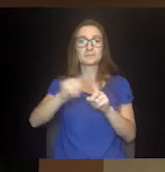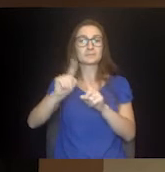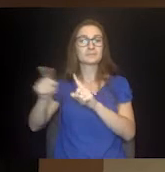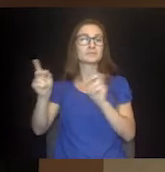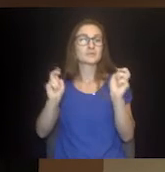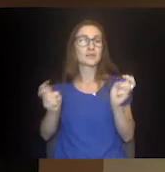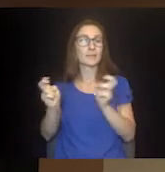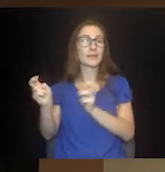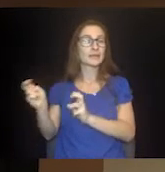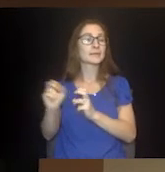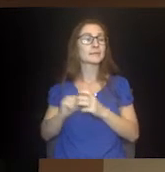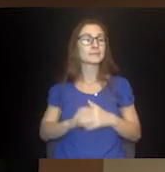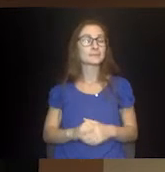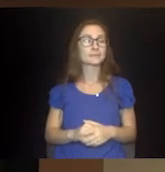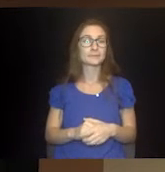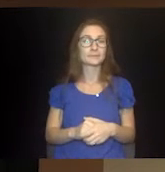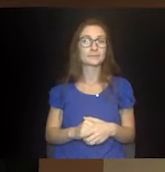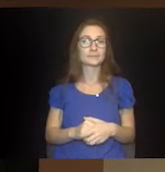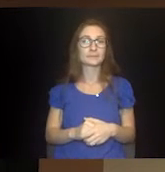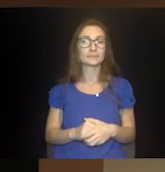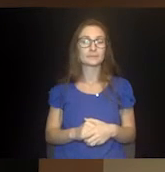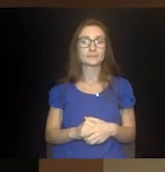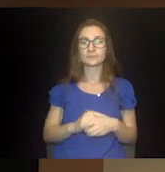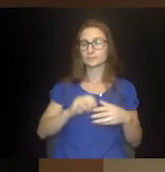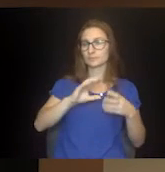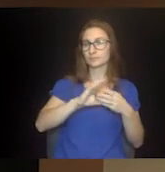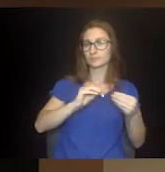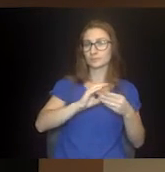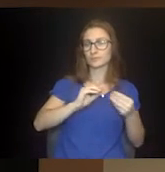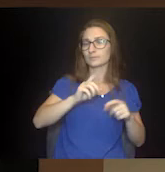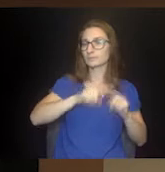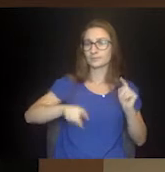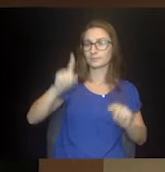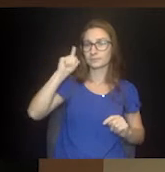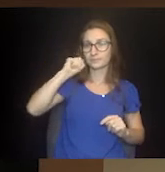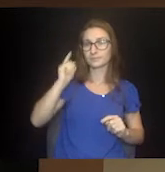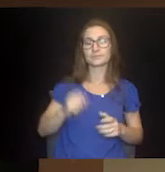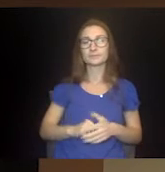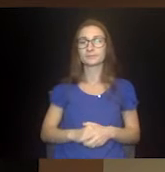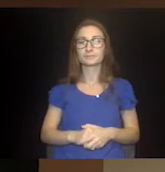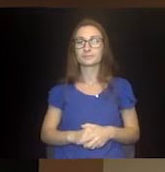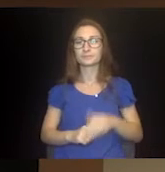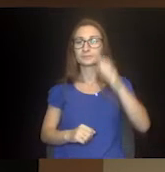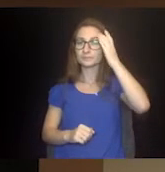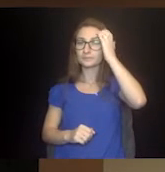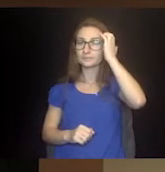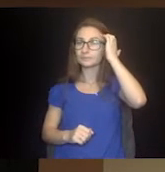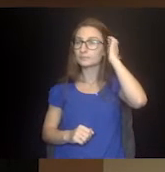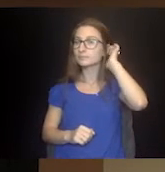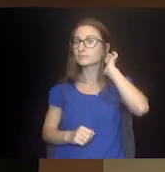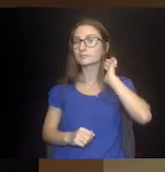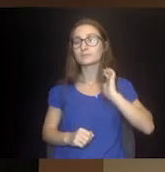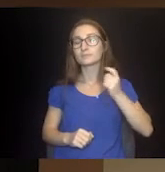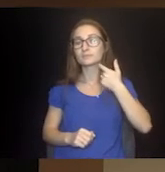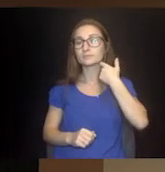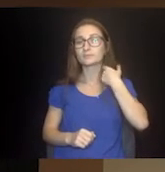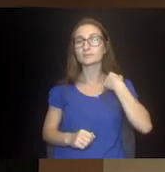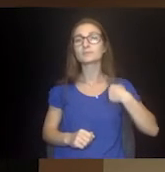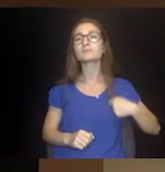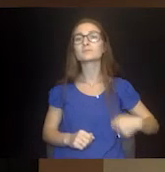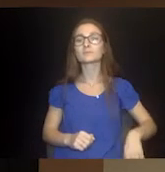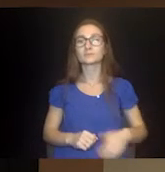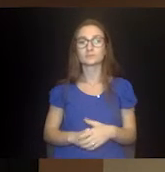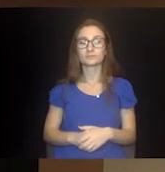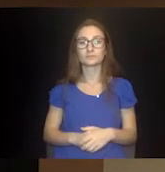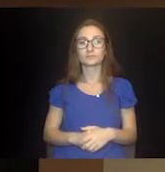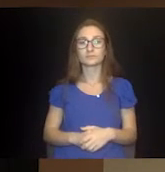different topic. There's 3 going on each hour, and they can choose which one they want to go to. Mm-hmm. Okay. Am I saying that